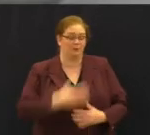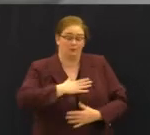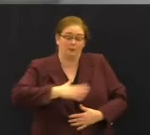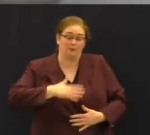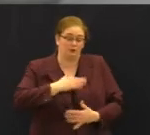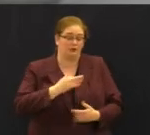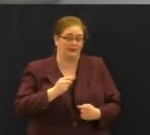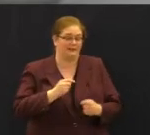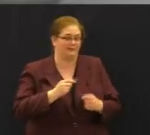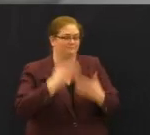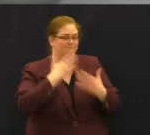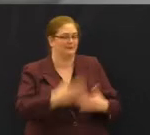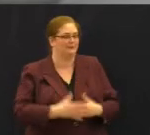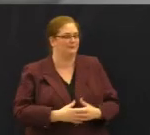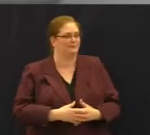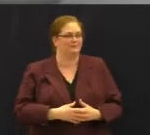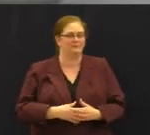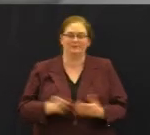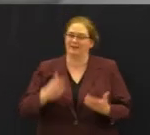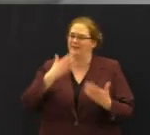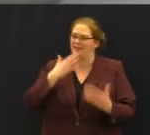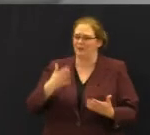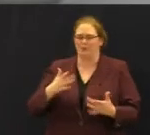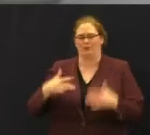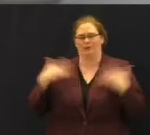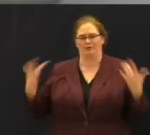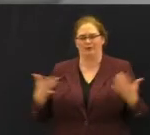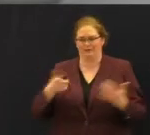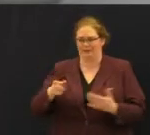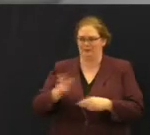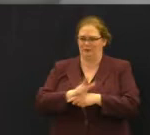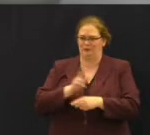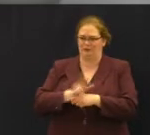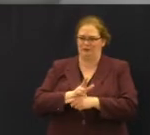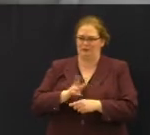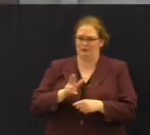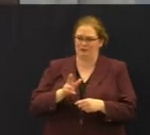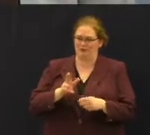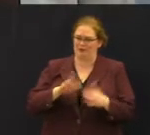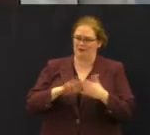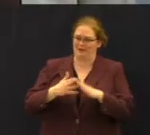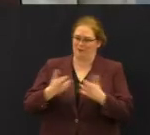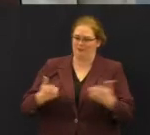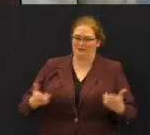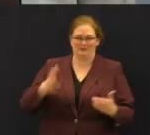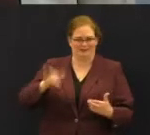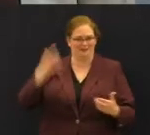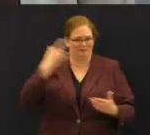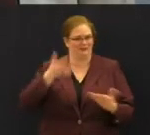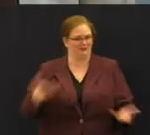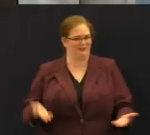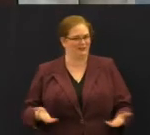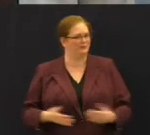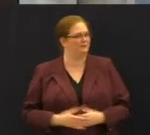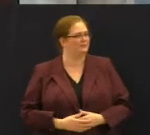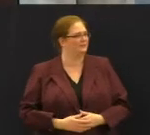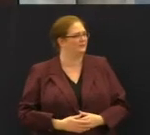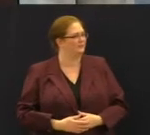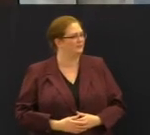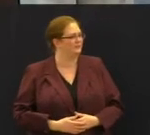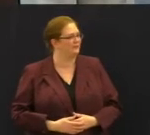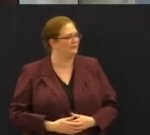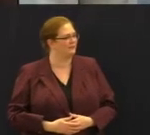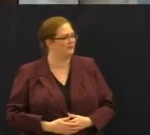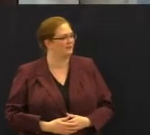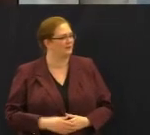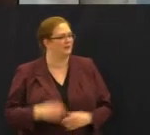it. Thank you. Thank you, and we're thrilled to let you use our county resource. That's what they're there for. And if I might,